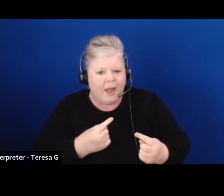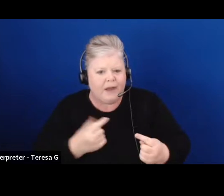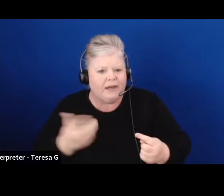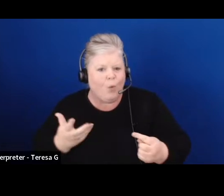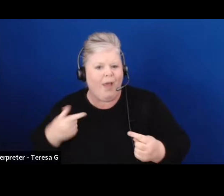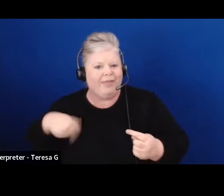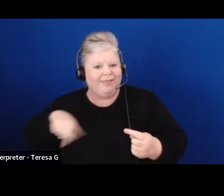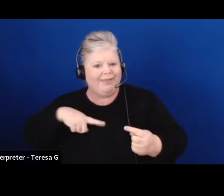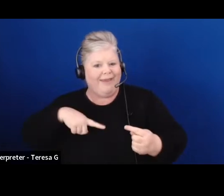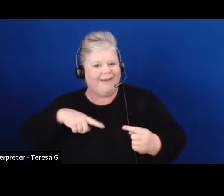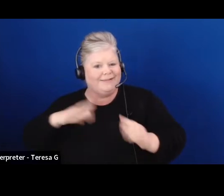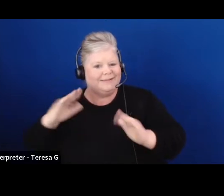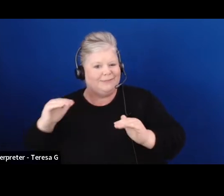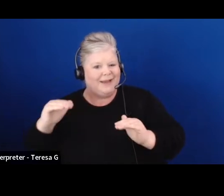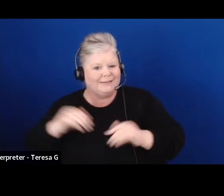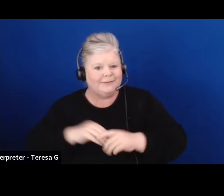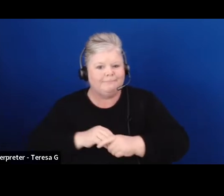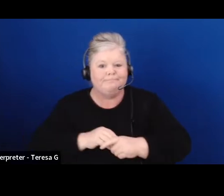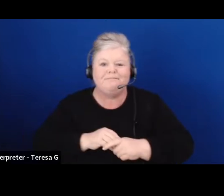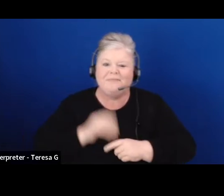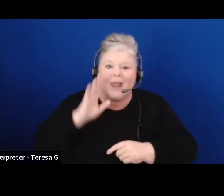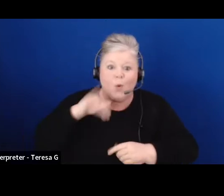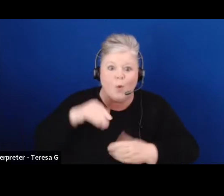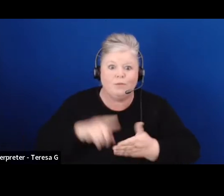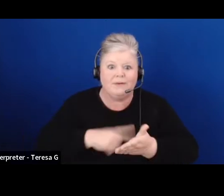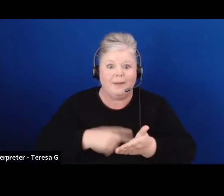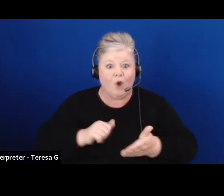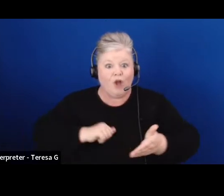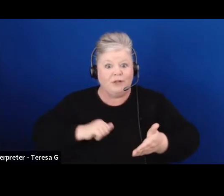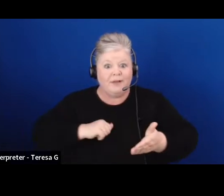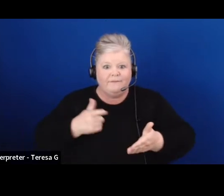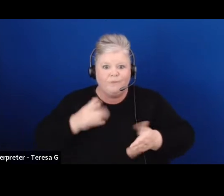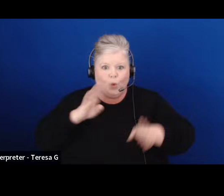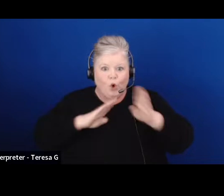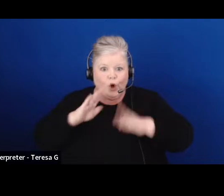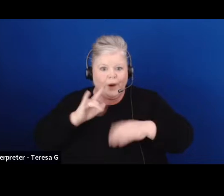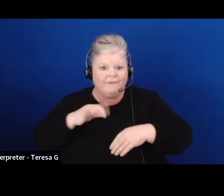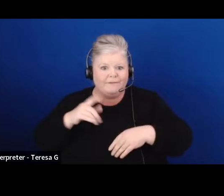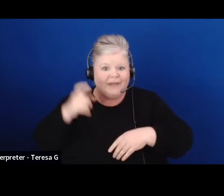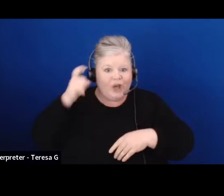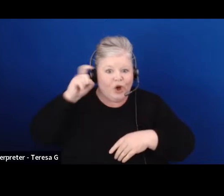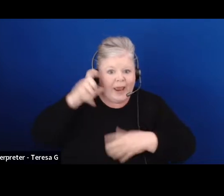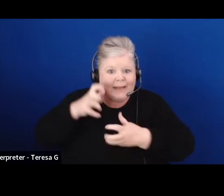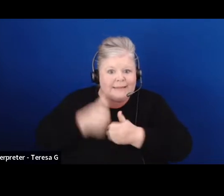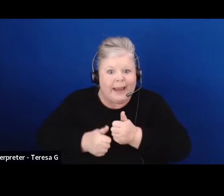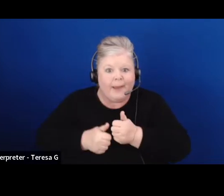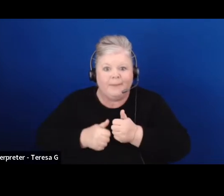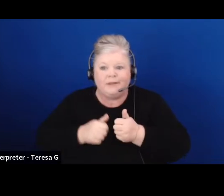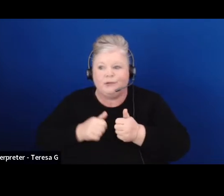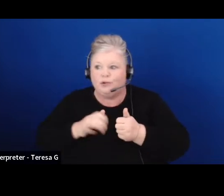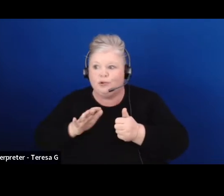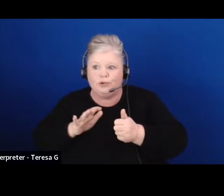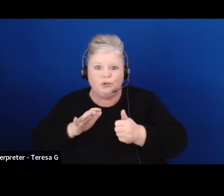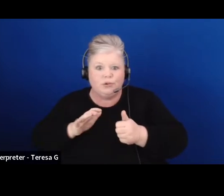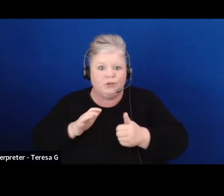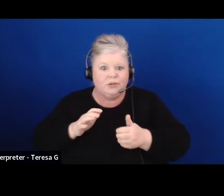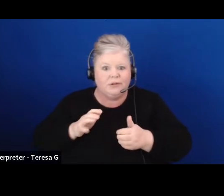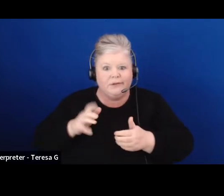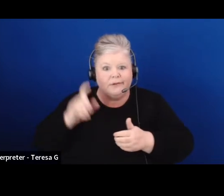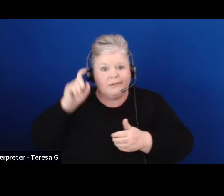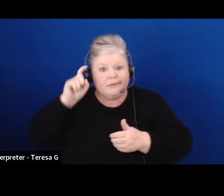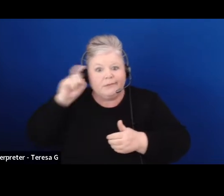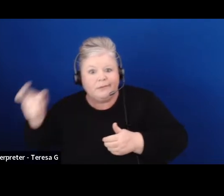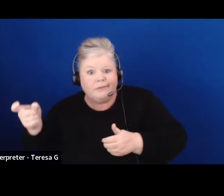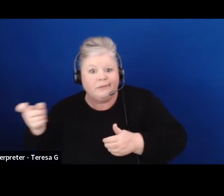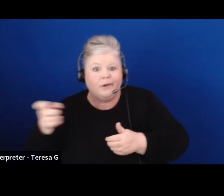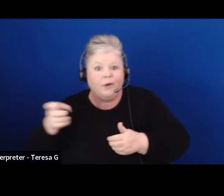we worry when we maybe our hearing aids got damaged and we don't have them on. We left our cochlear implant